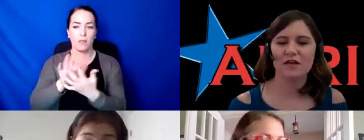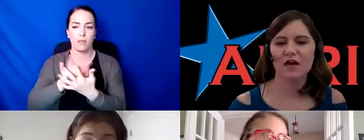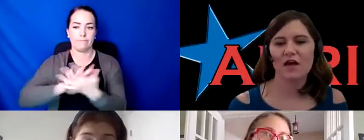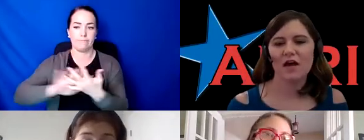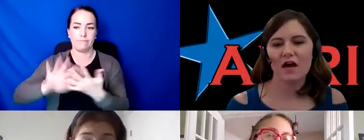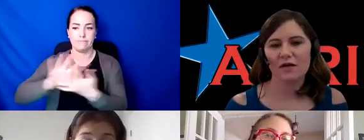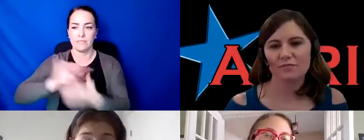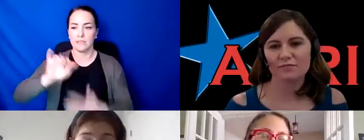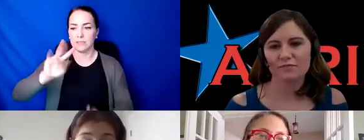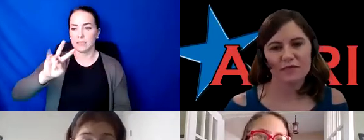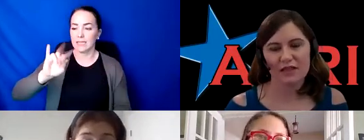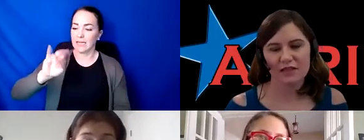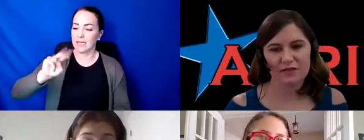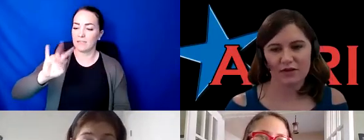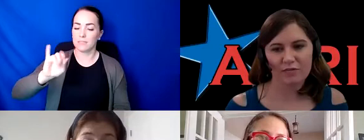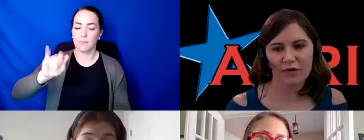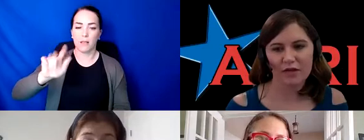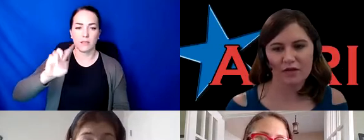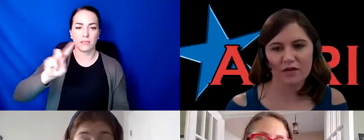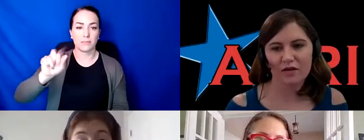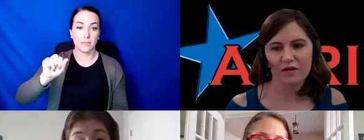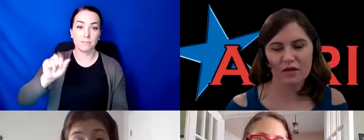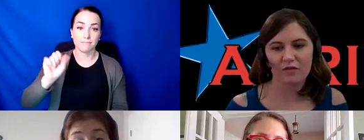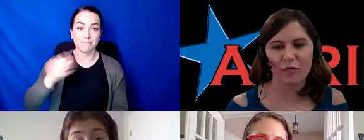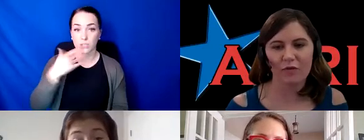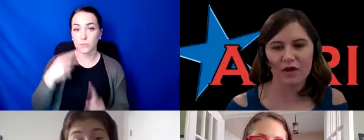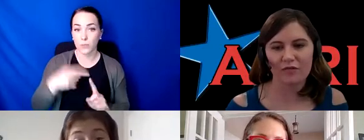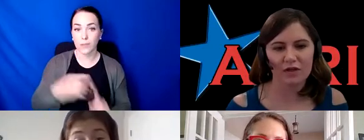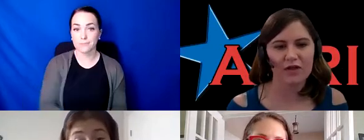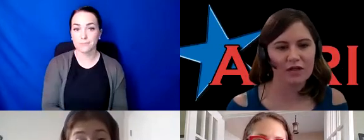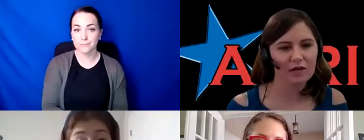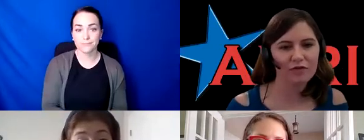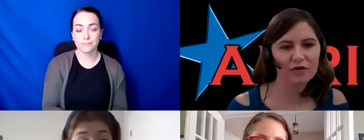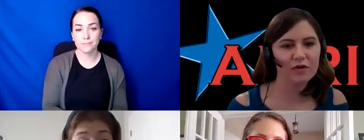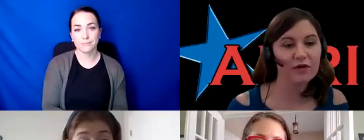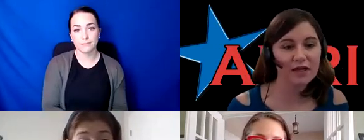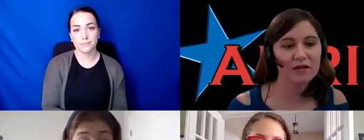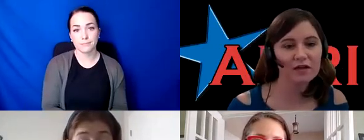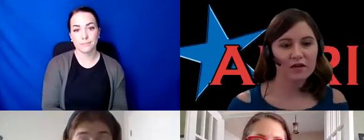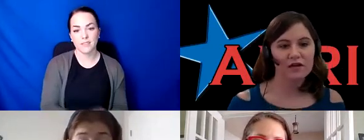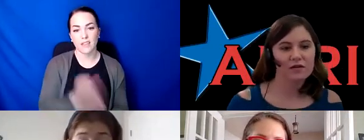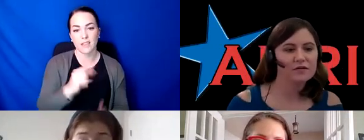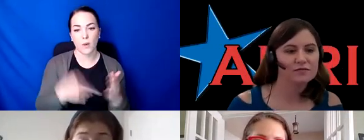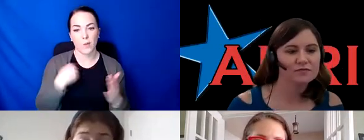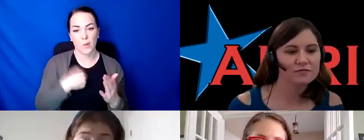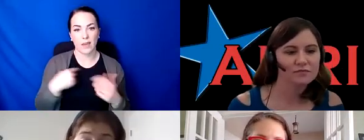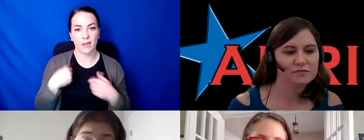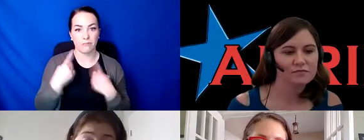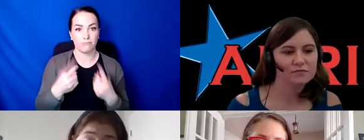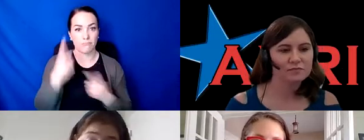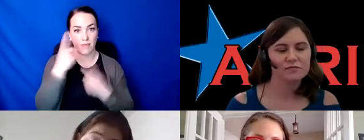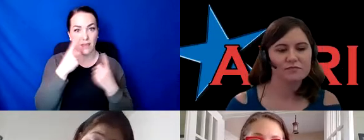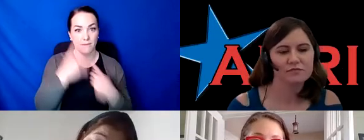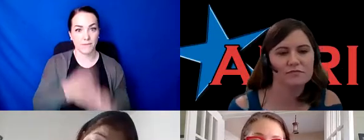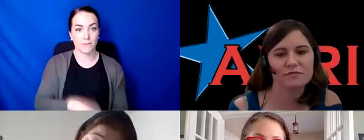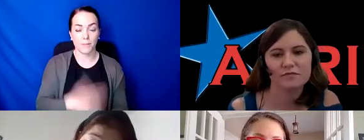disabilities. I think that's a great point of what we often think of. Go ahead. Speaking